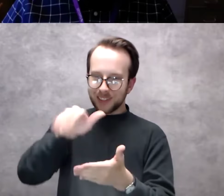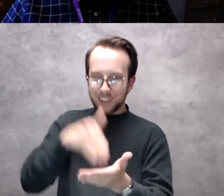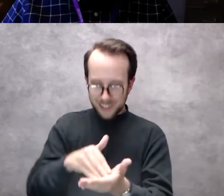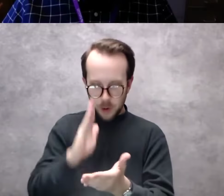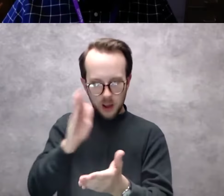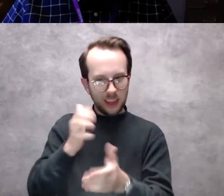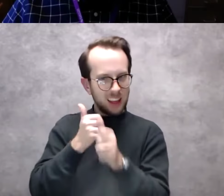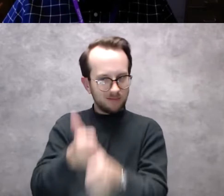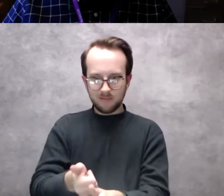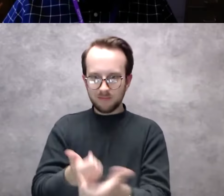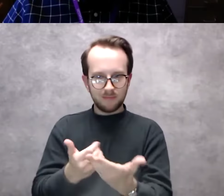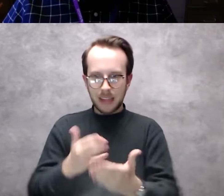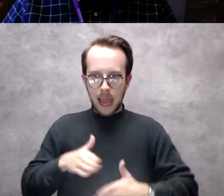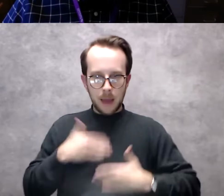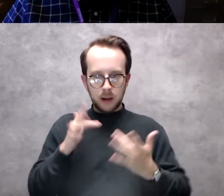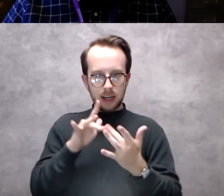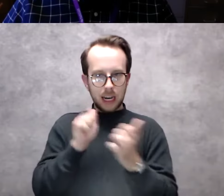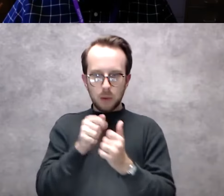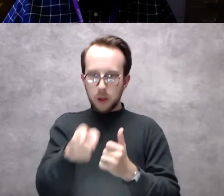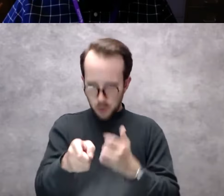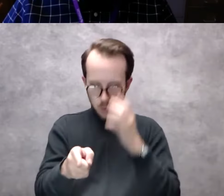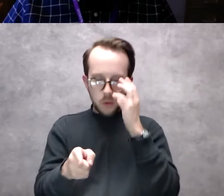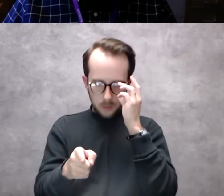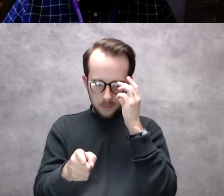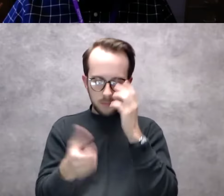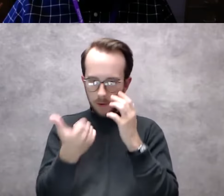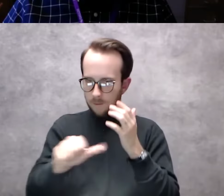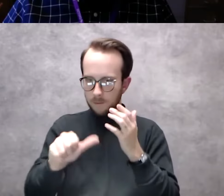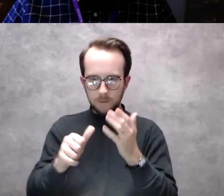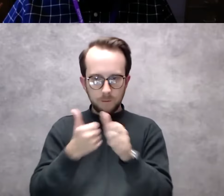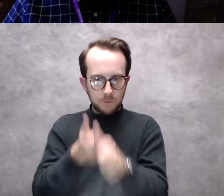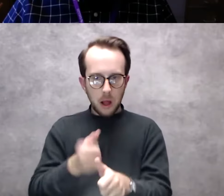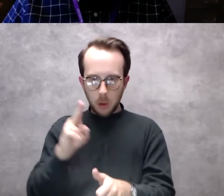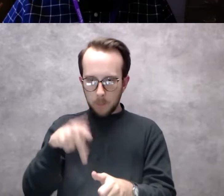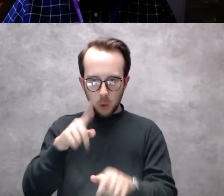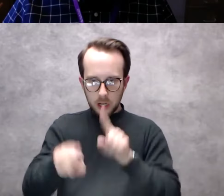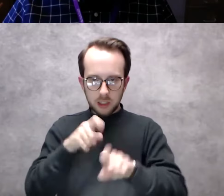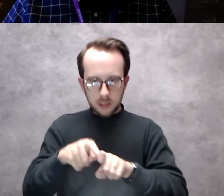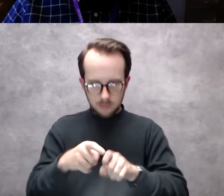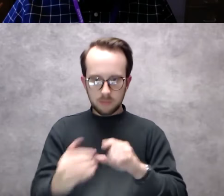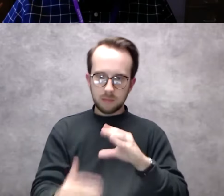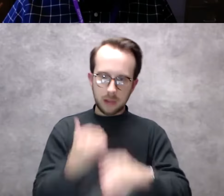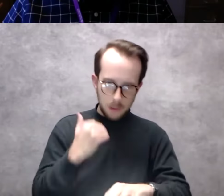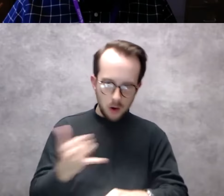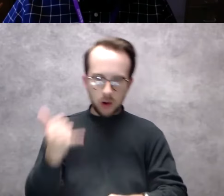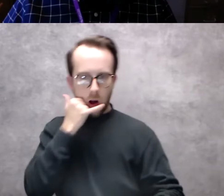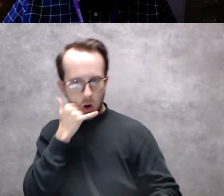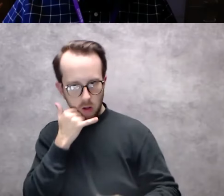that you might have. So certainly feel free to email or call us as a